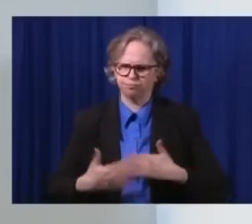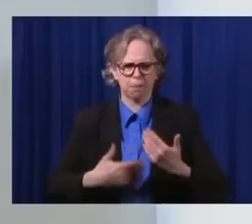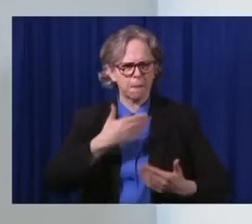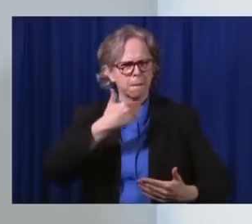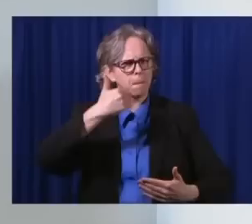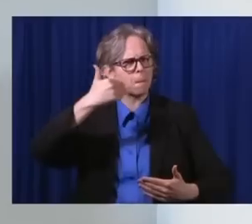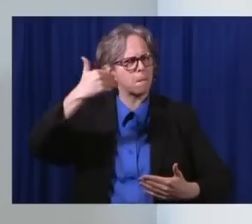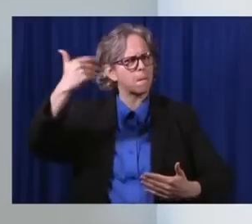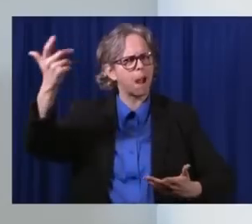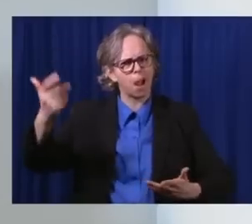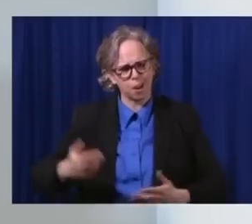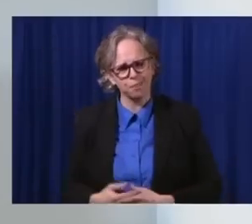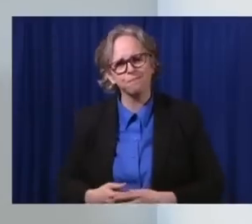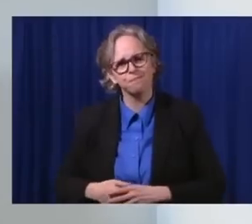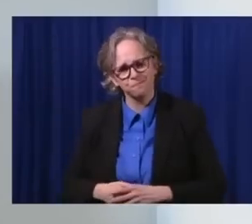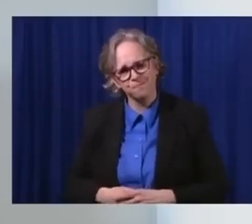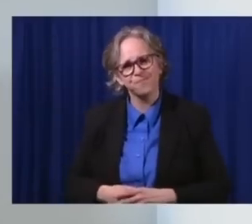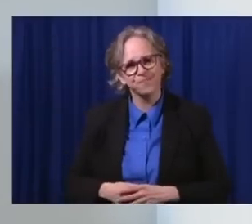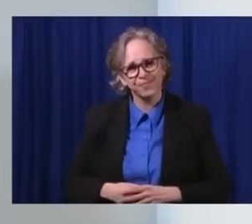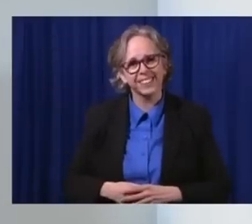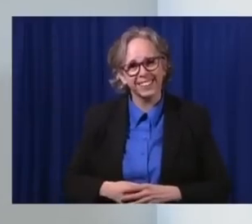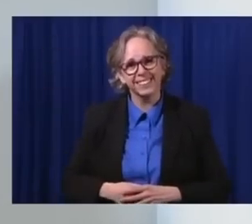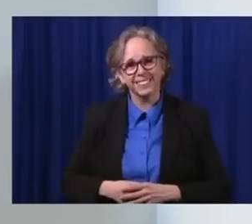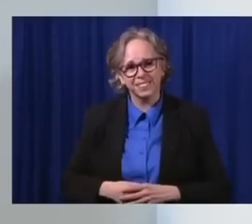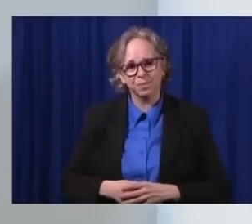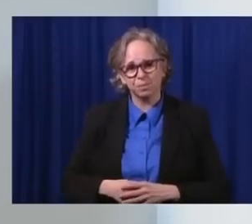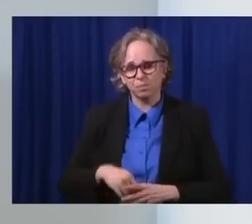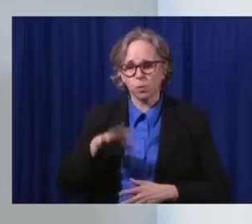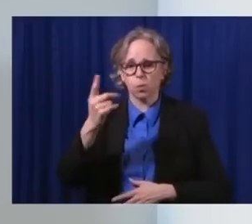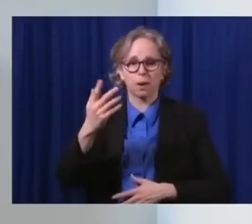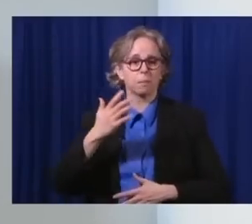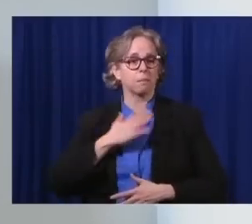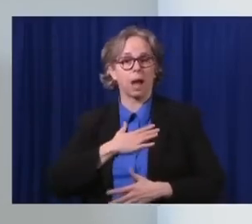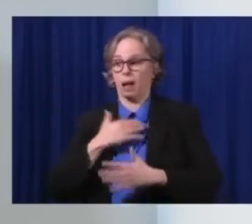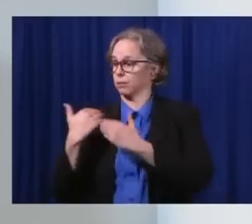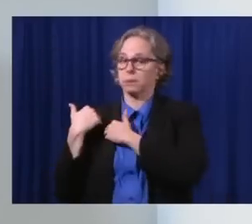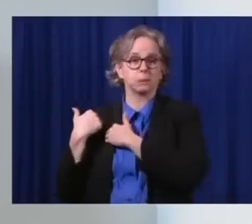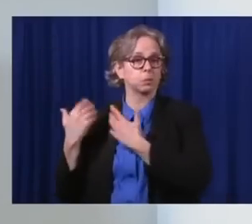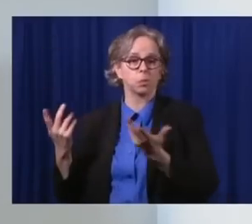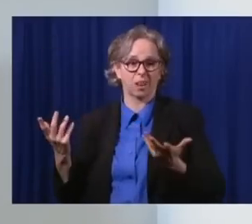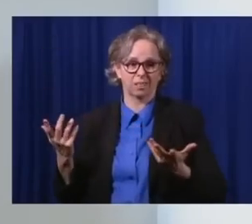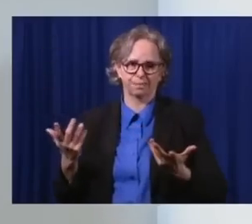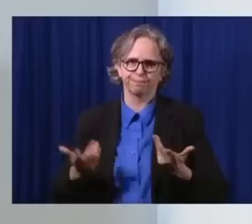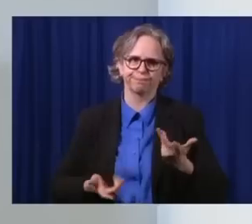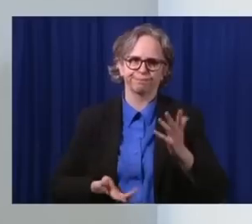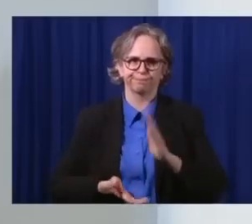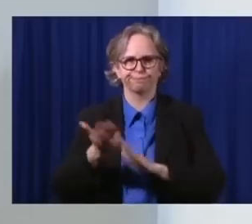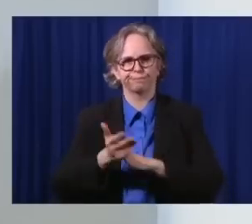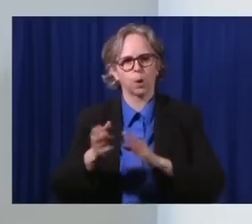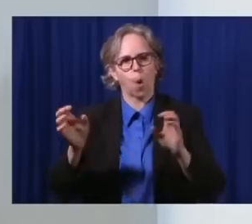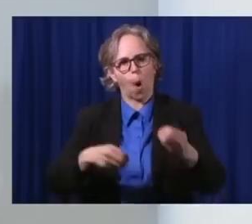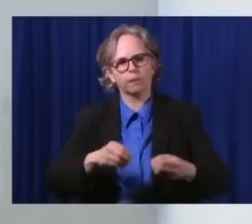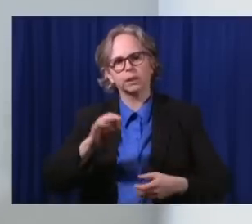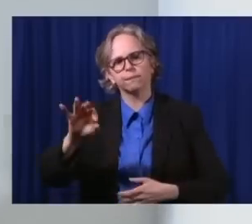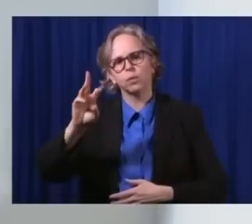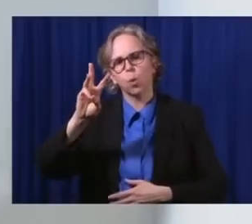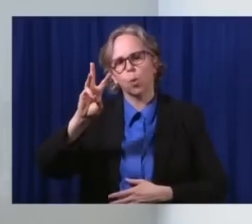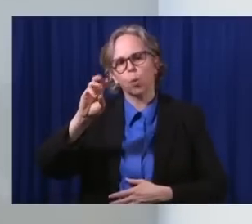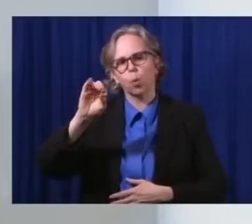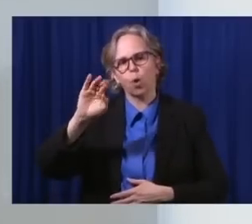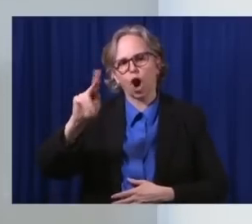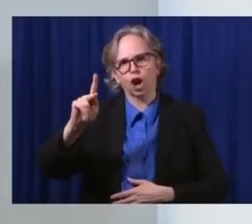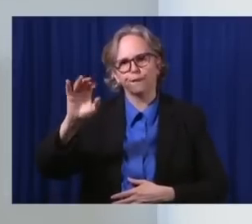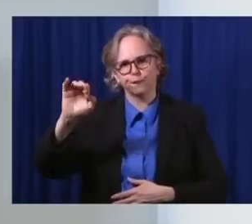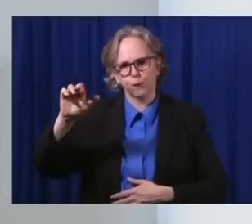in the administration is to run the Governor's Office of Workforce Transformation, where we've focused over the course